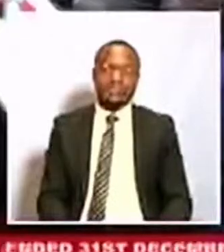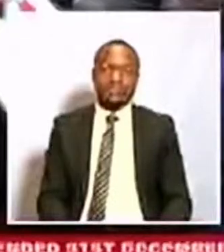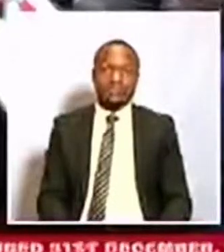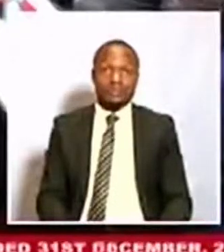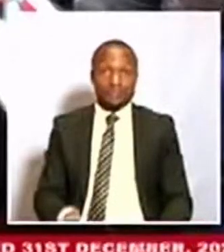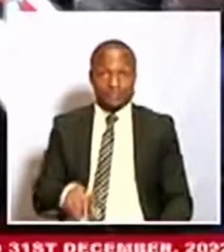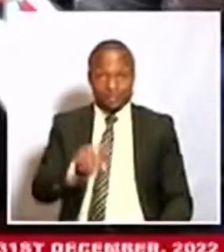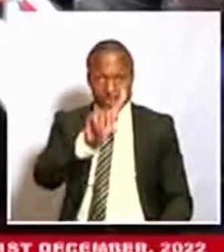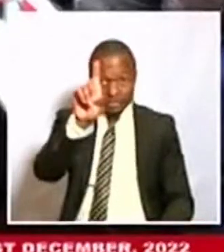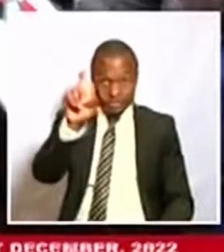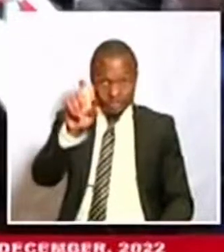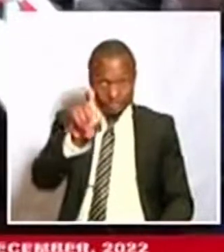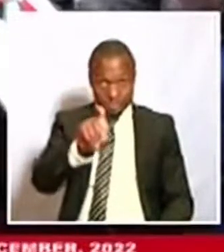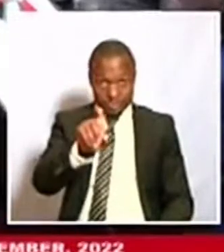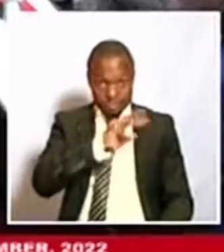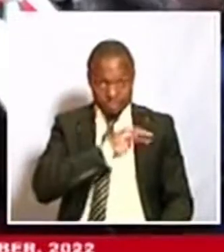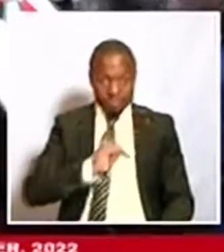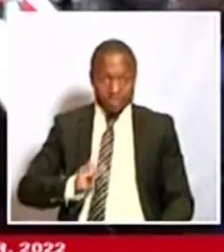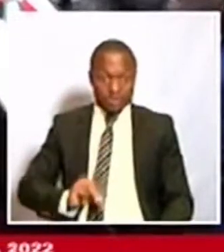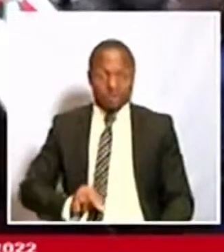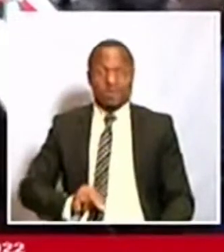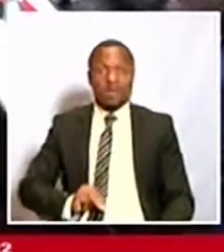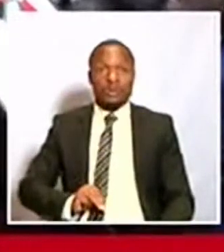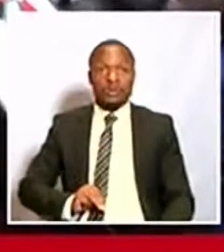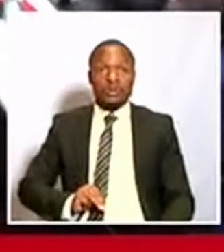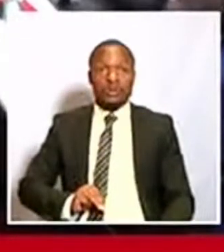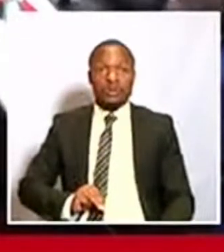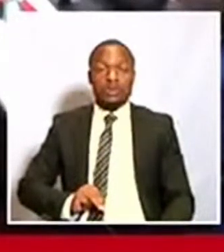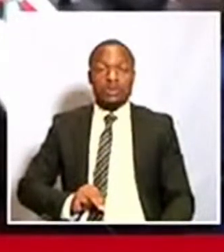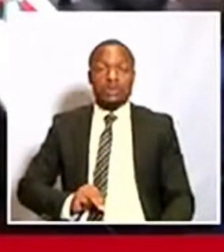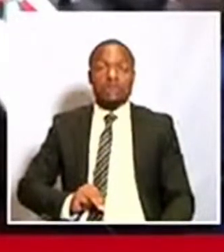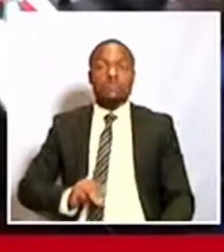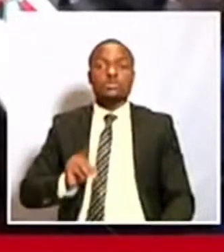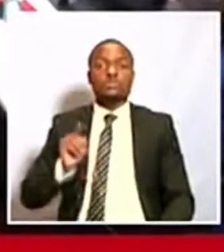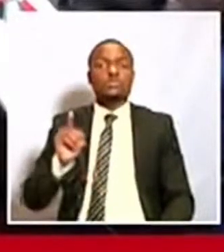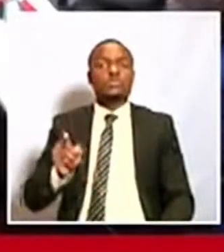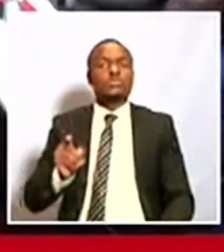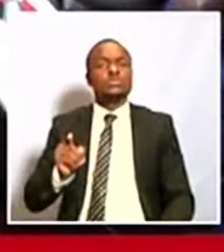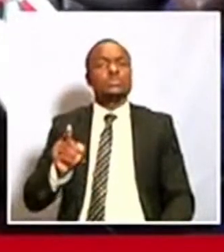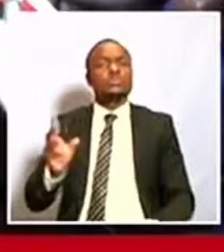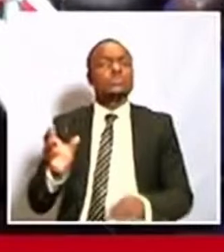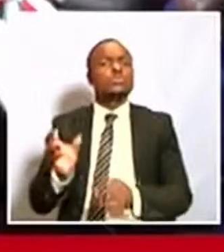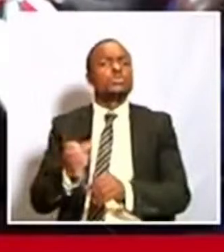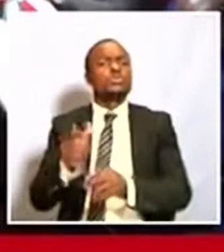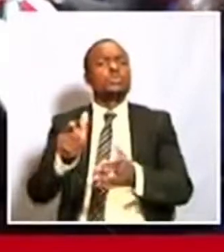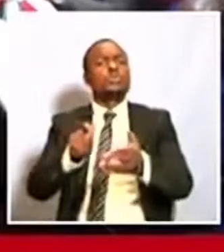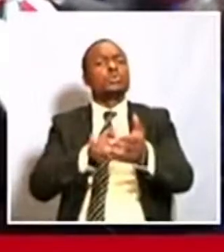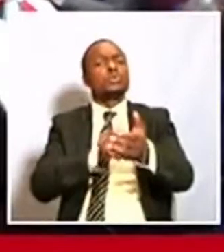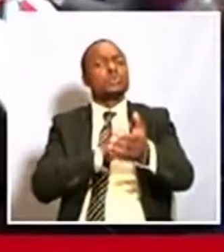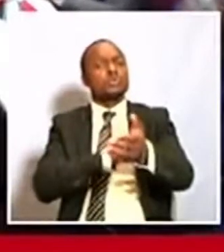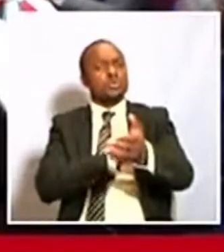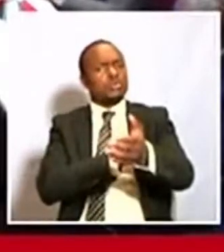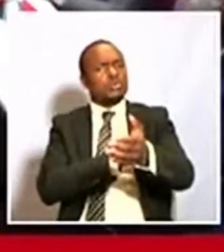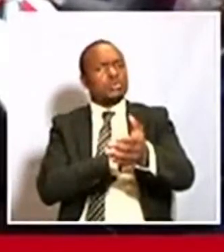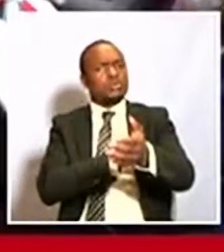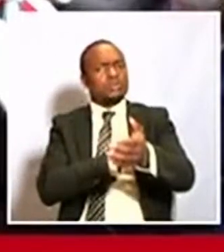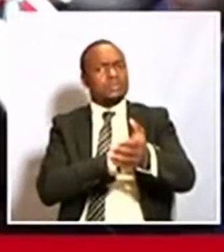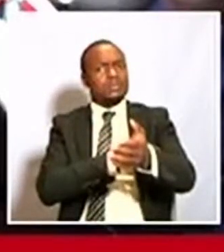it appears you took long to react or to go and see whatever these people are doing.